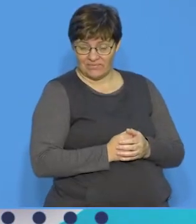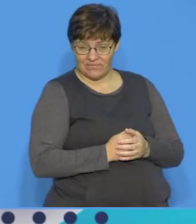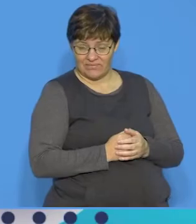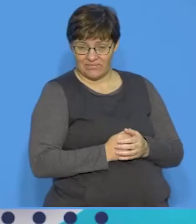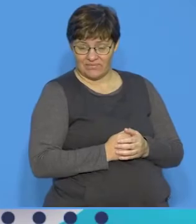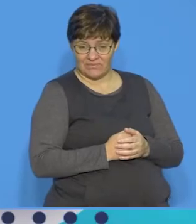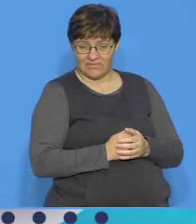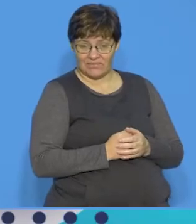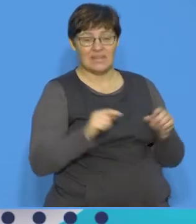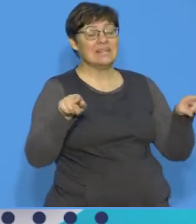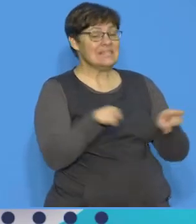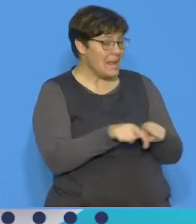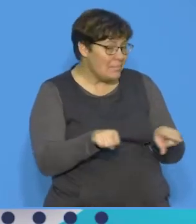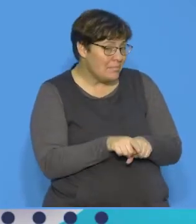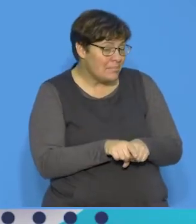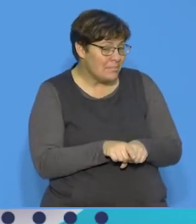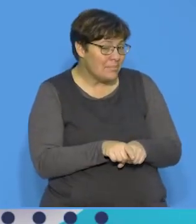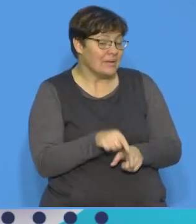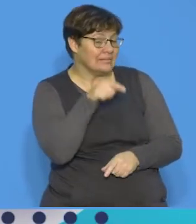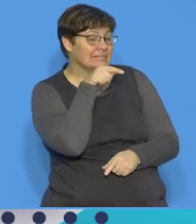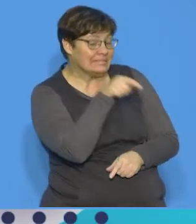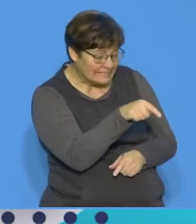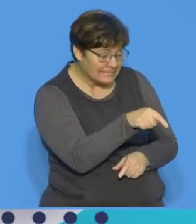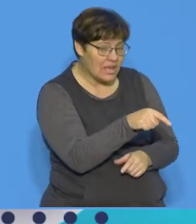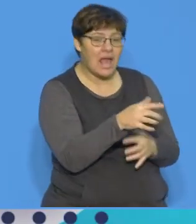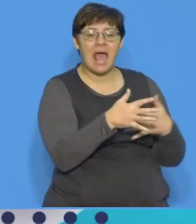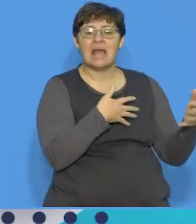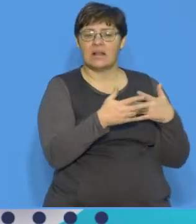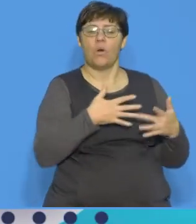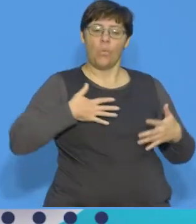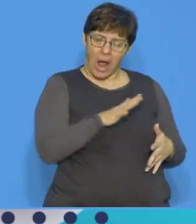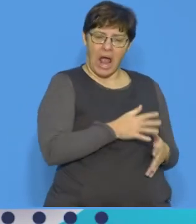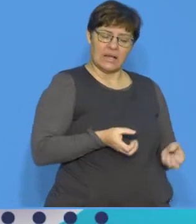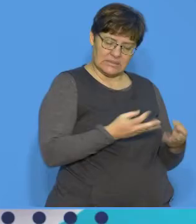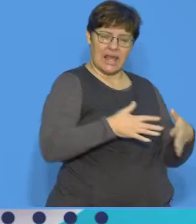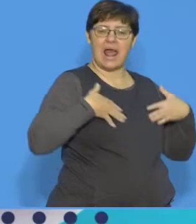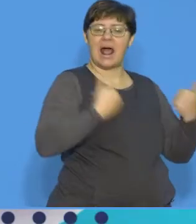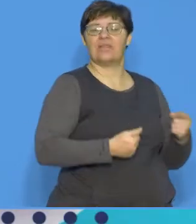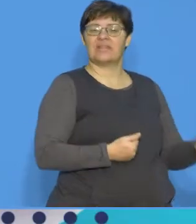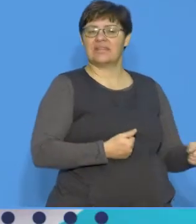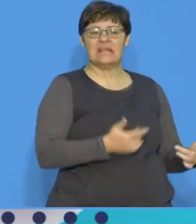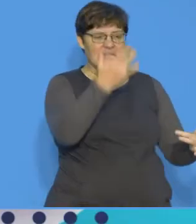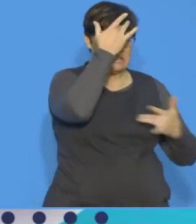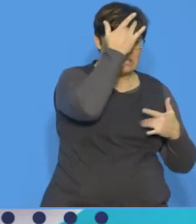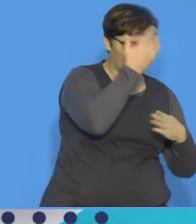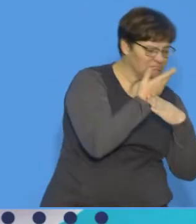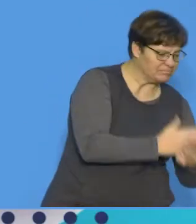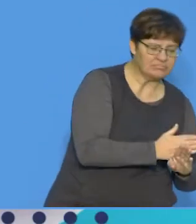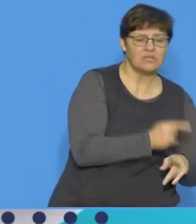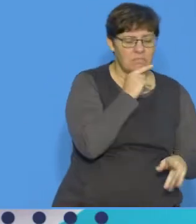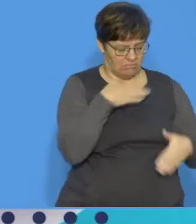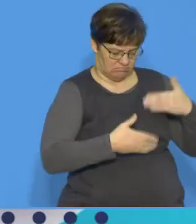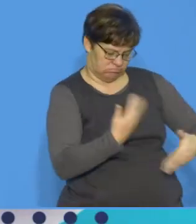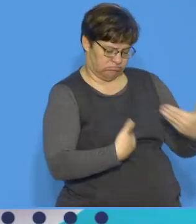including we are treating those bacteria to keep them healthy and to stop disease and anything that's going to